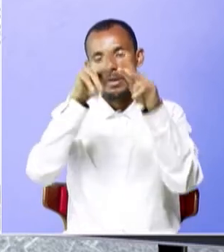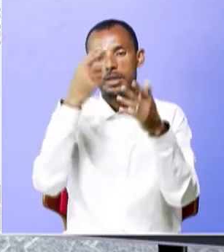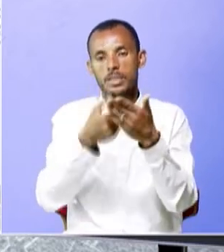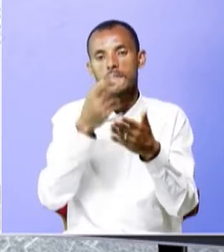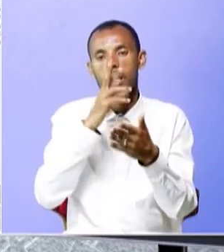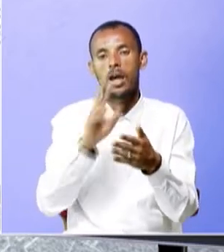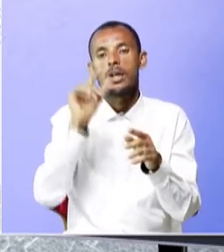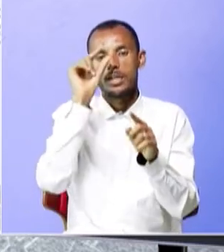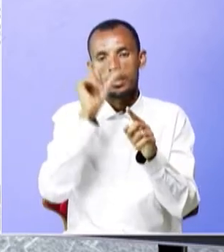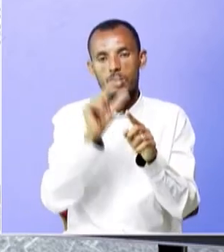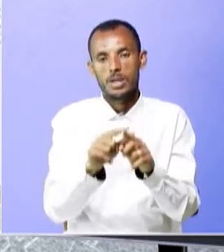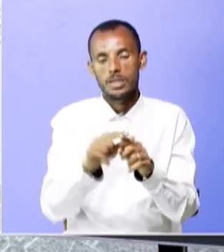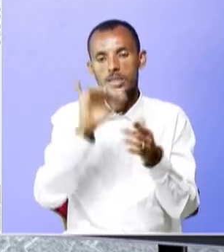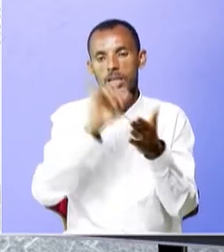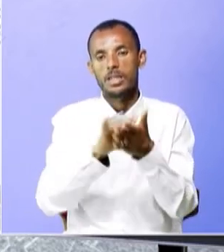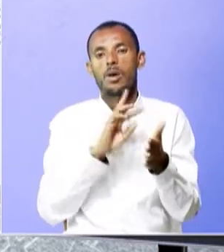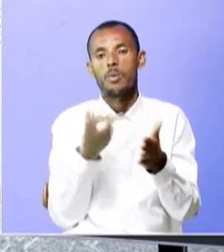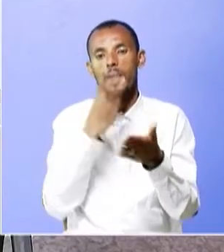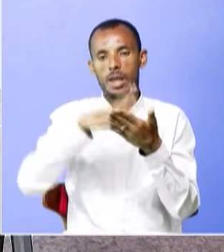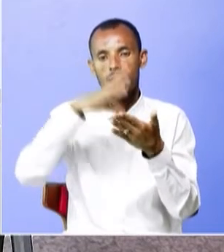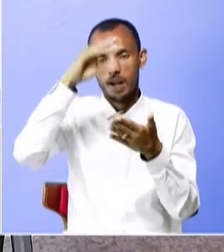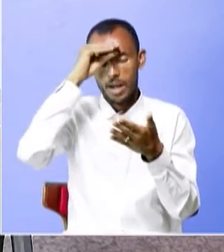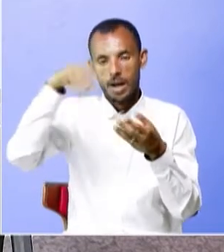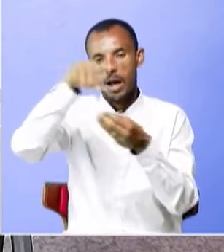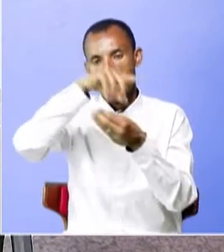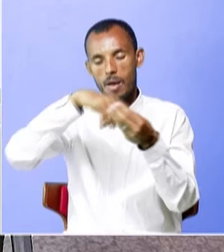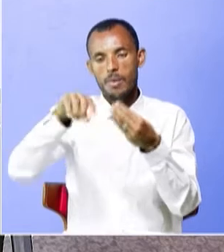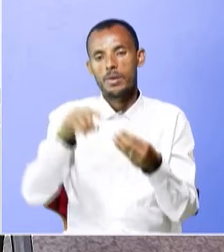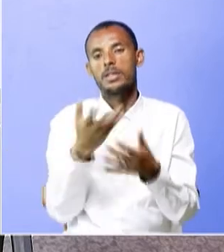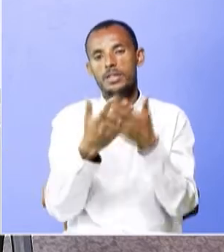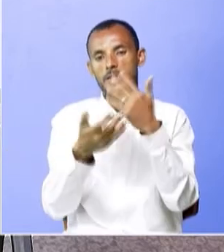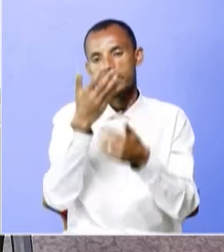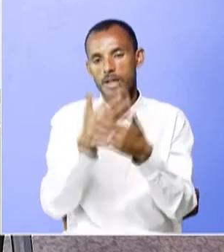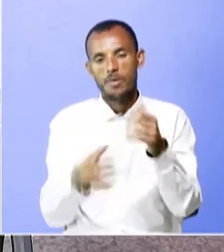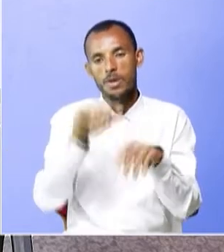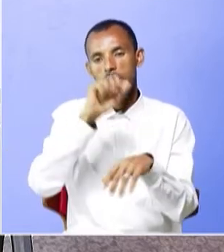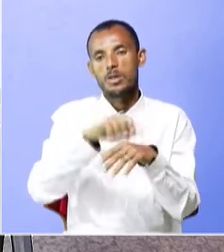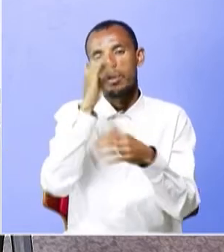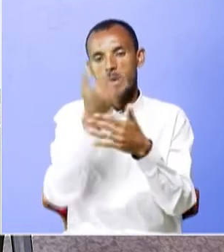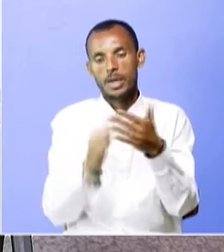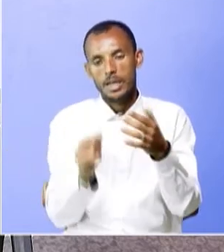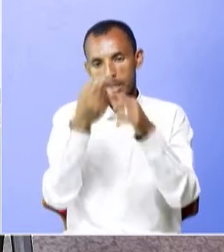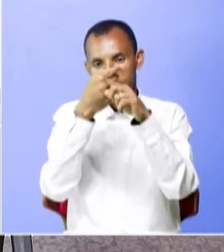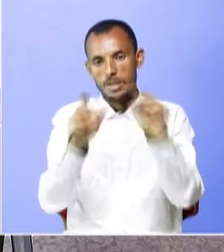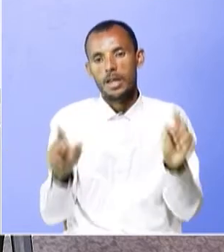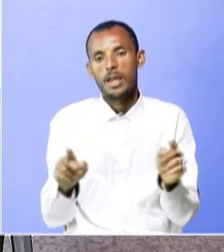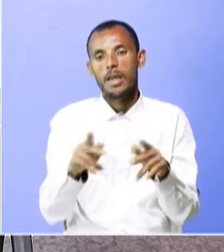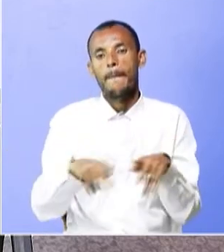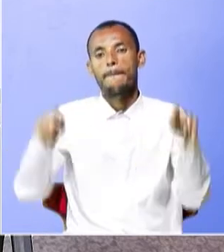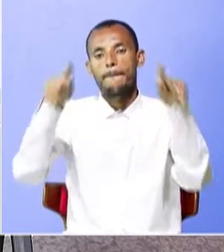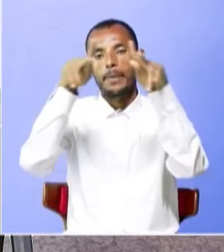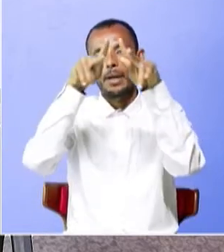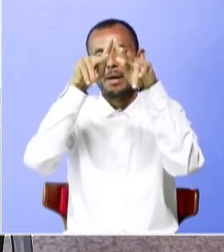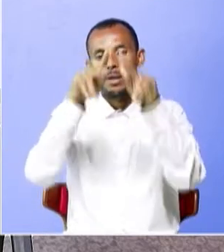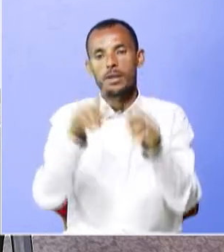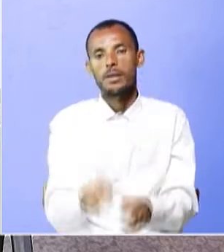the terminologies that we usually use in the discussion of a solid figure, particularly in pyramid. Okay,